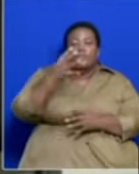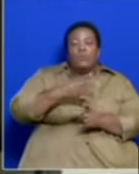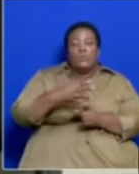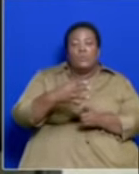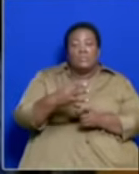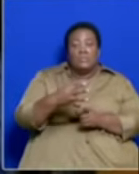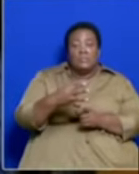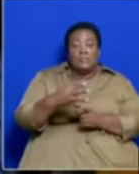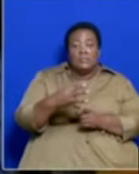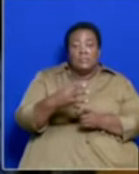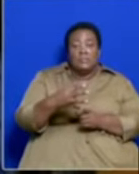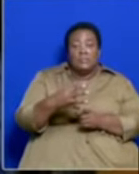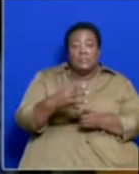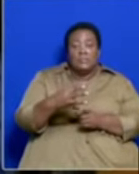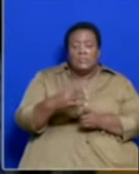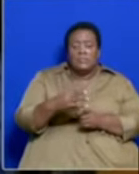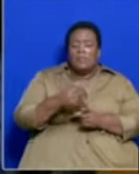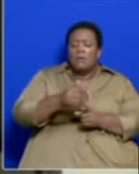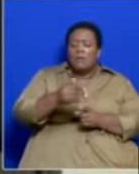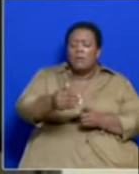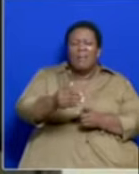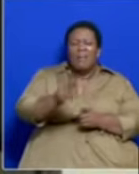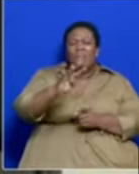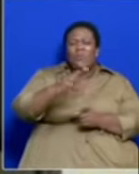Why that long?